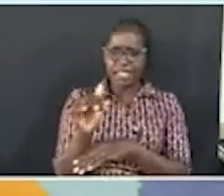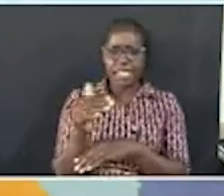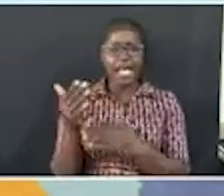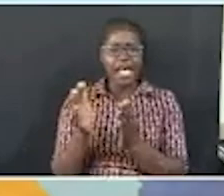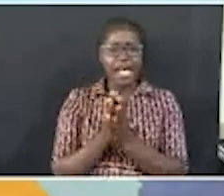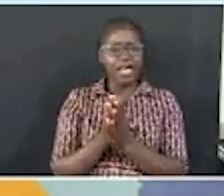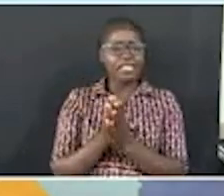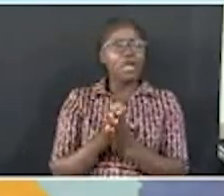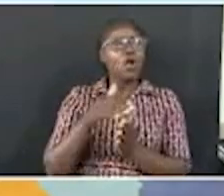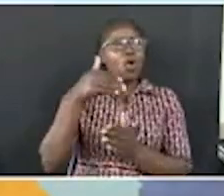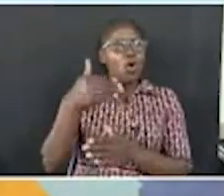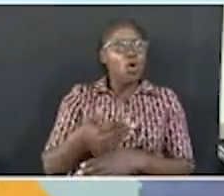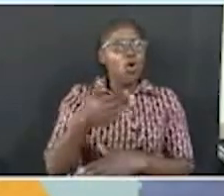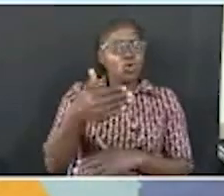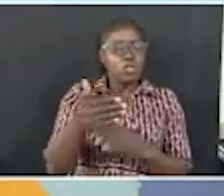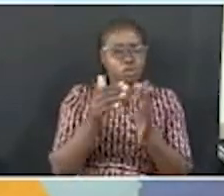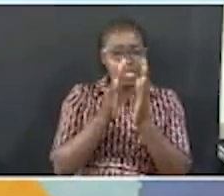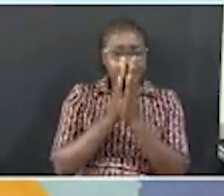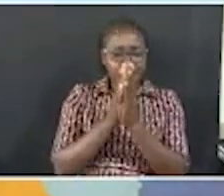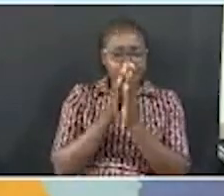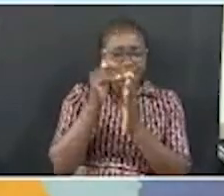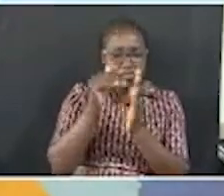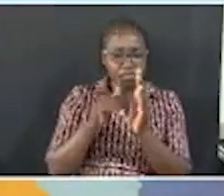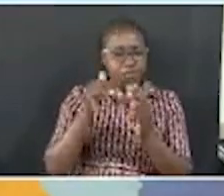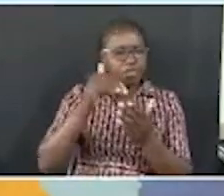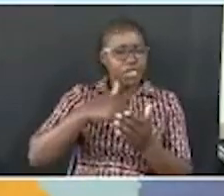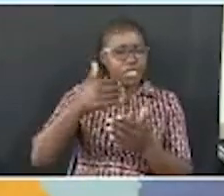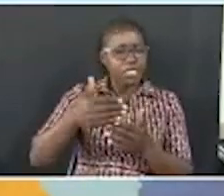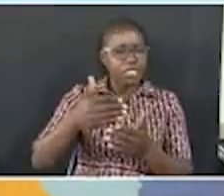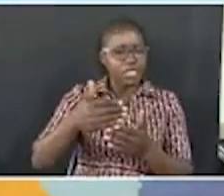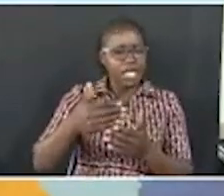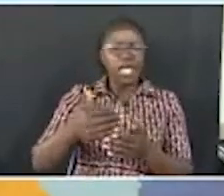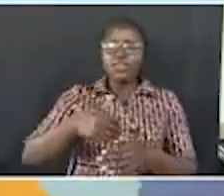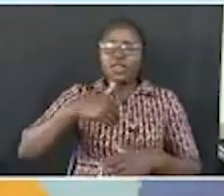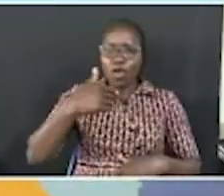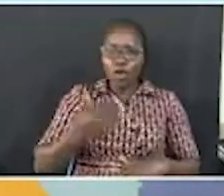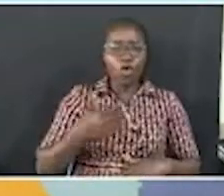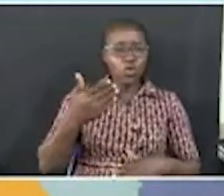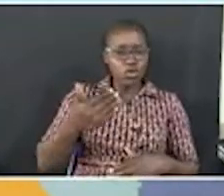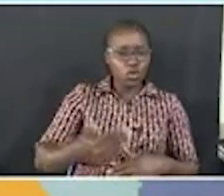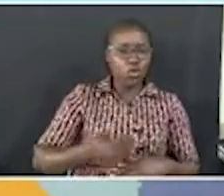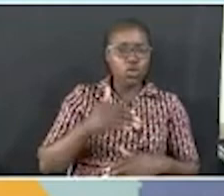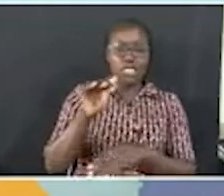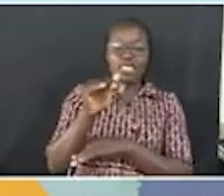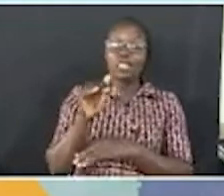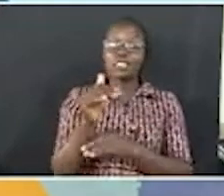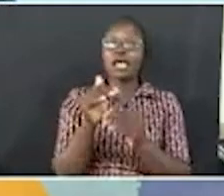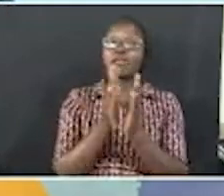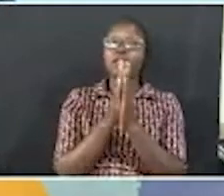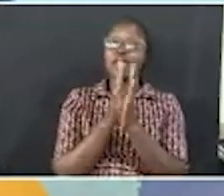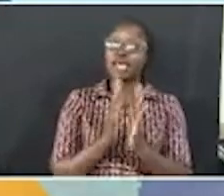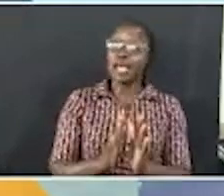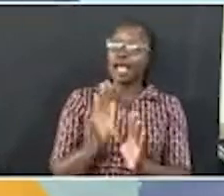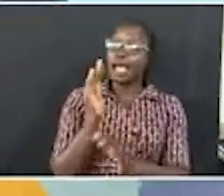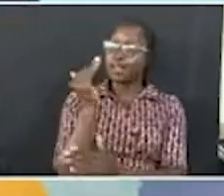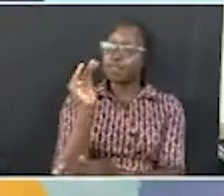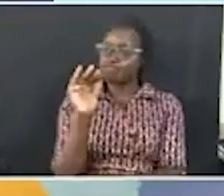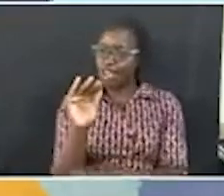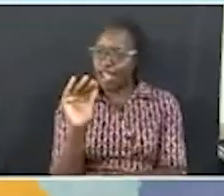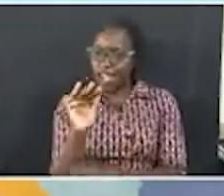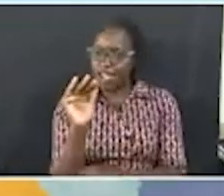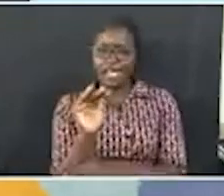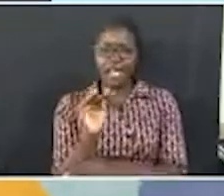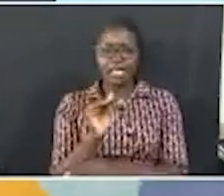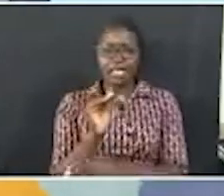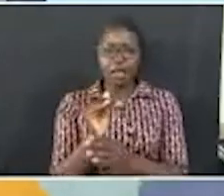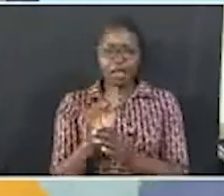unwearyingly persist in prayer. The persistent asking brings the petitioner into a more